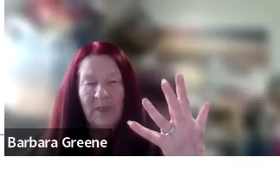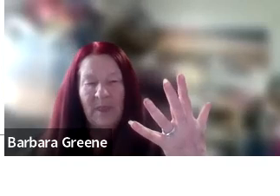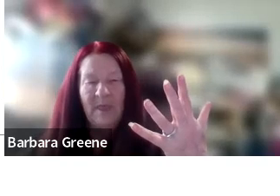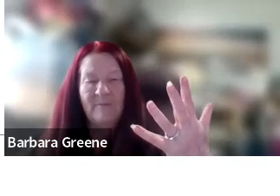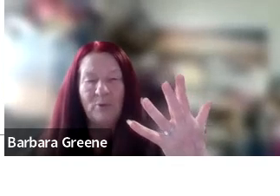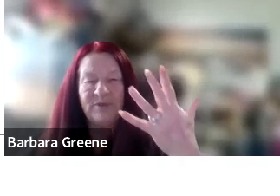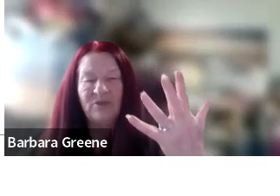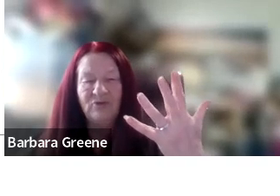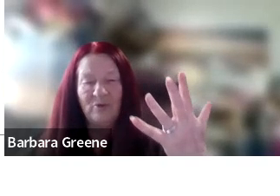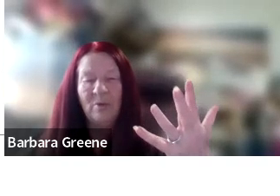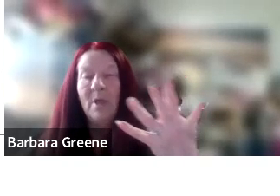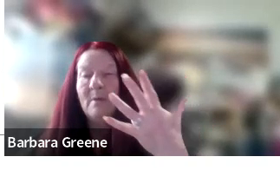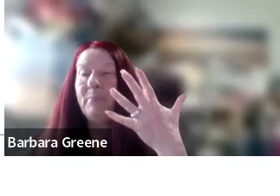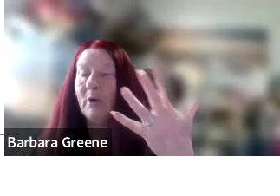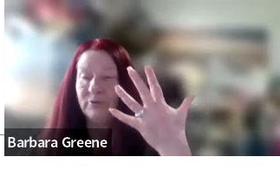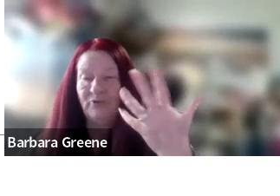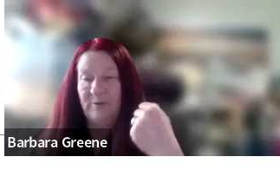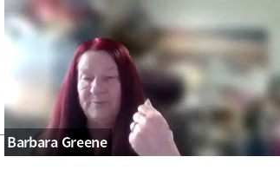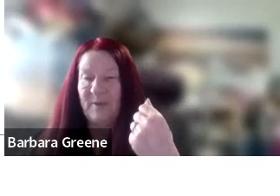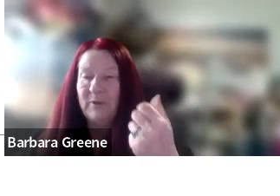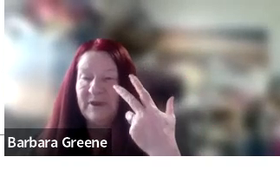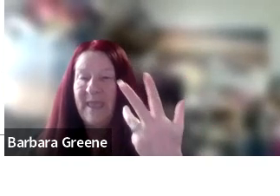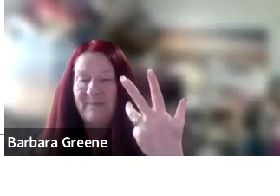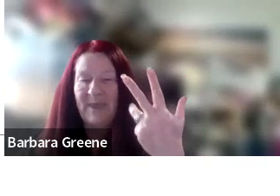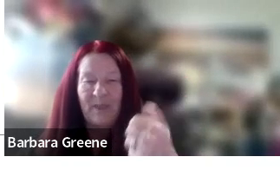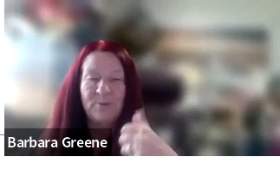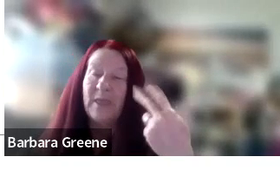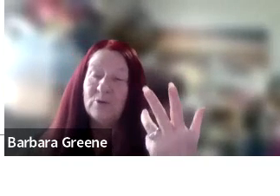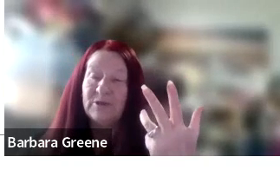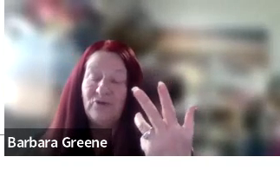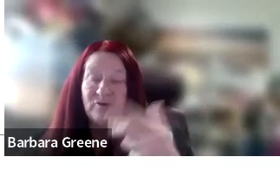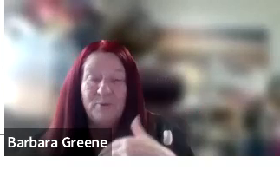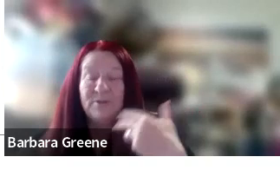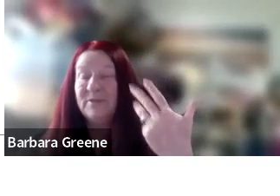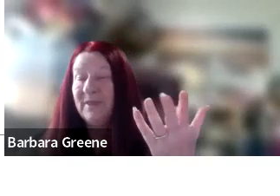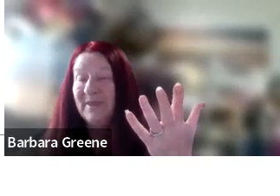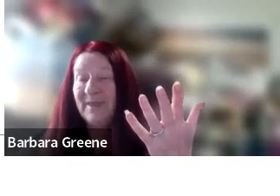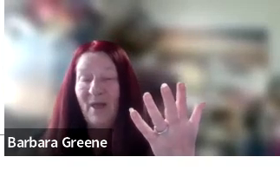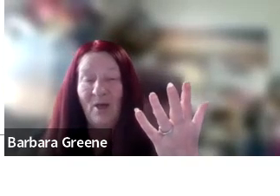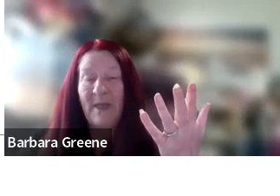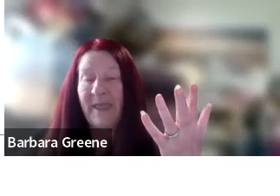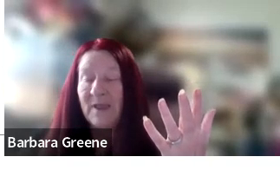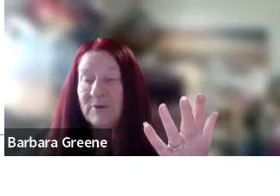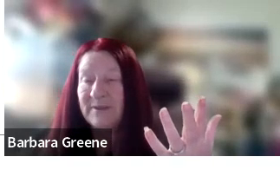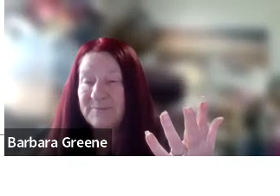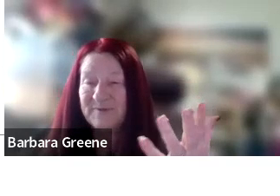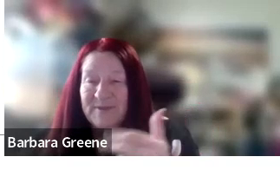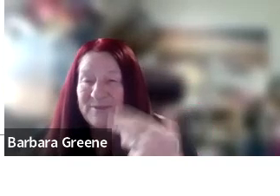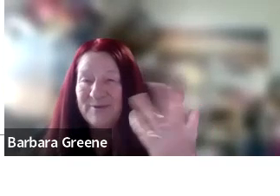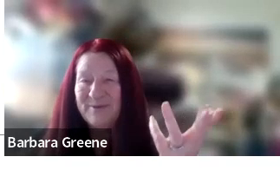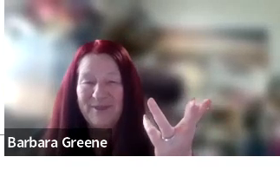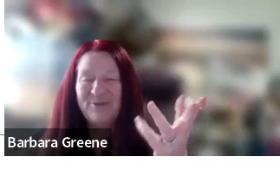world of potential partnerships that we could have out there. Thank you, Lee. She's putting all my